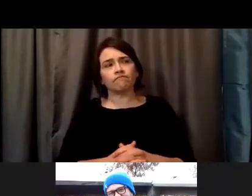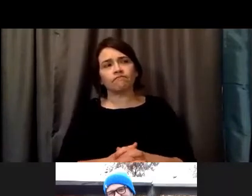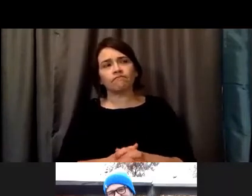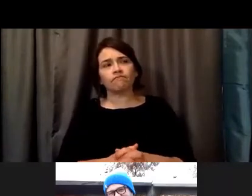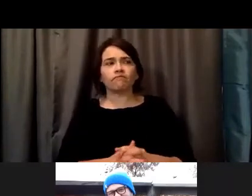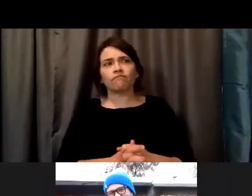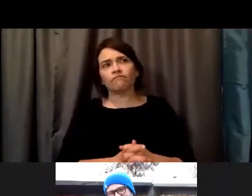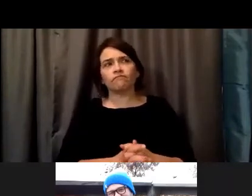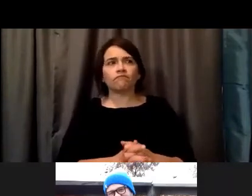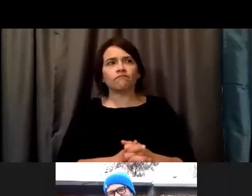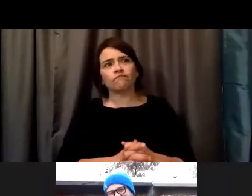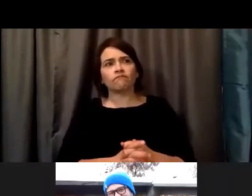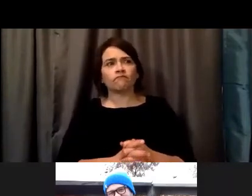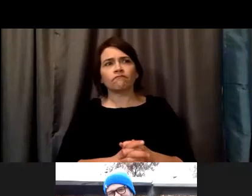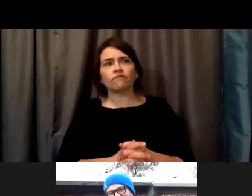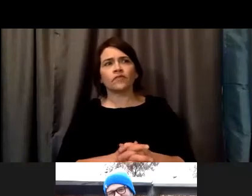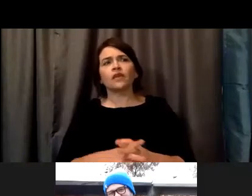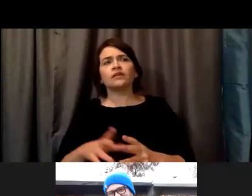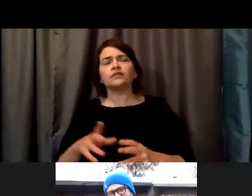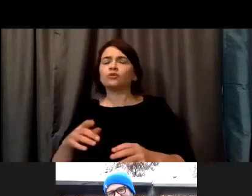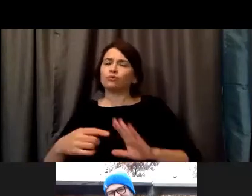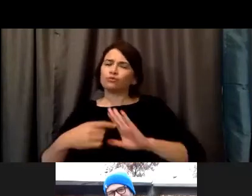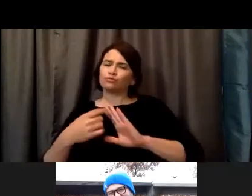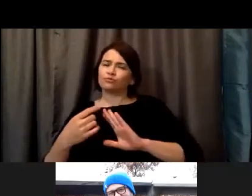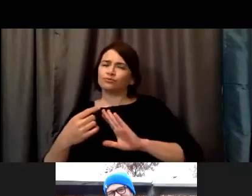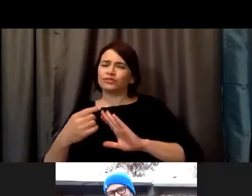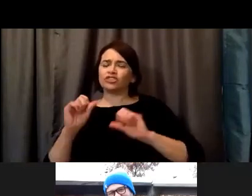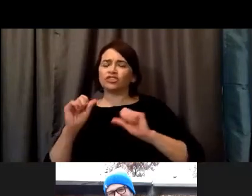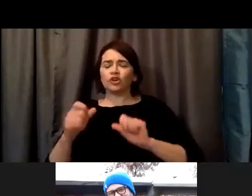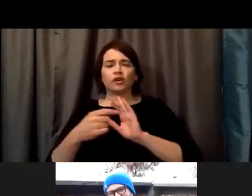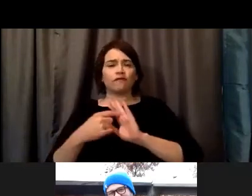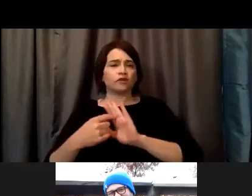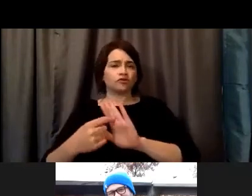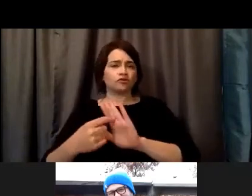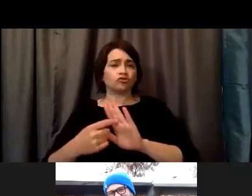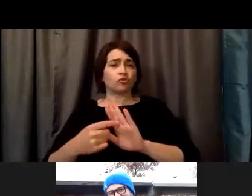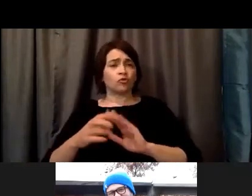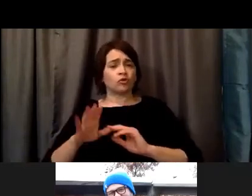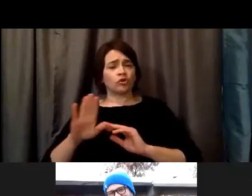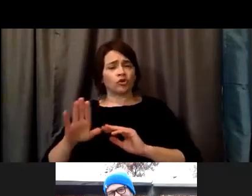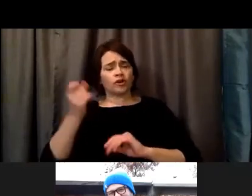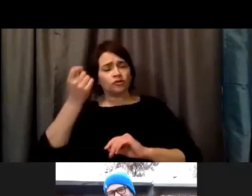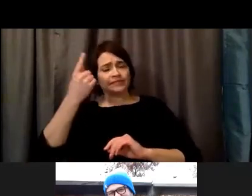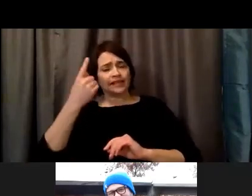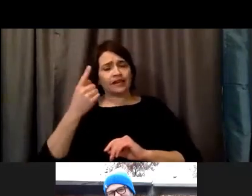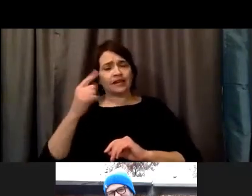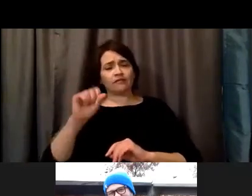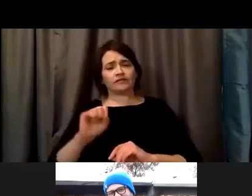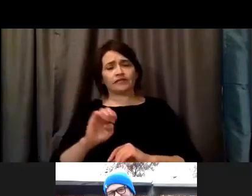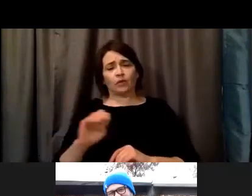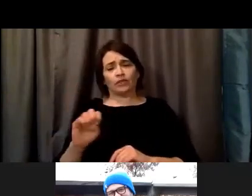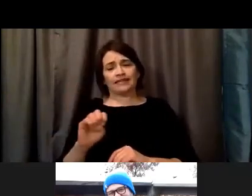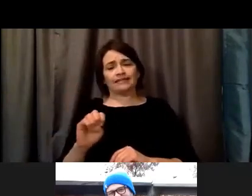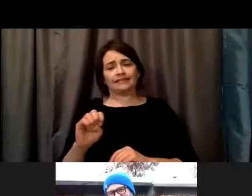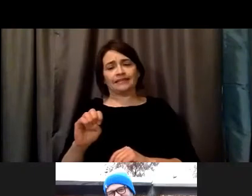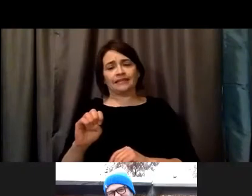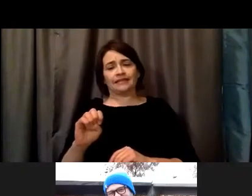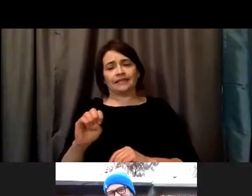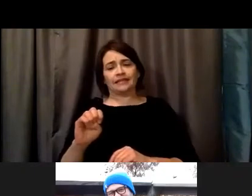to sort of mirror her understanding of the Southeast Asians, and not